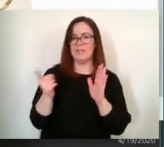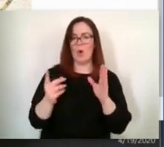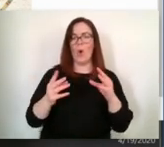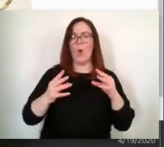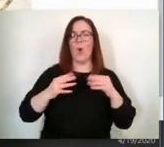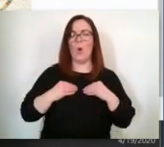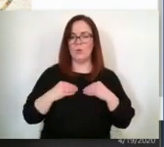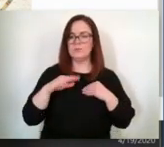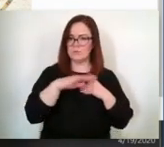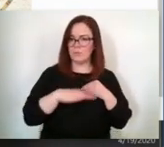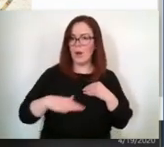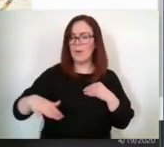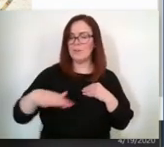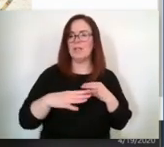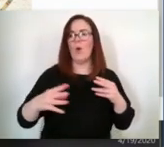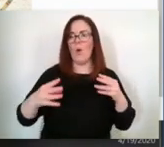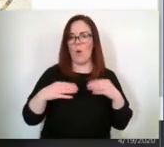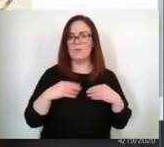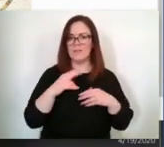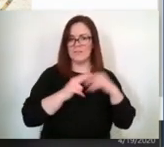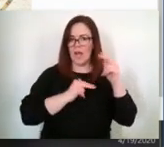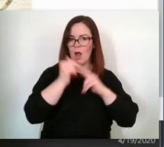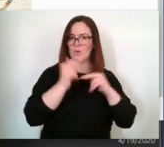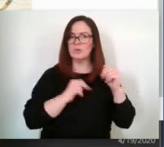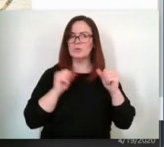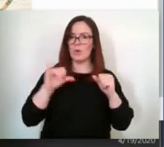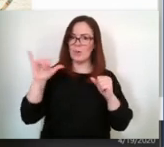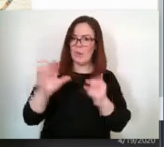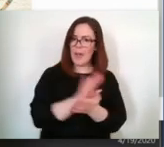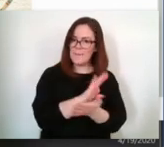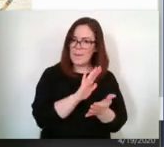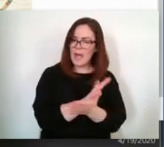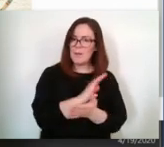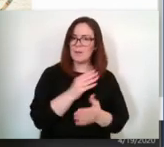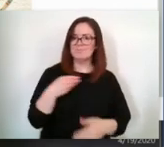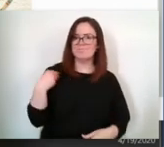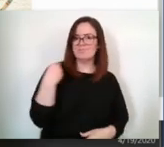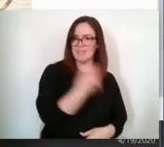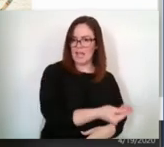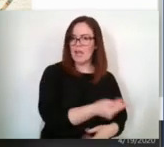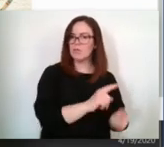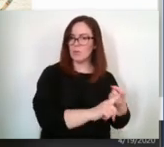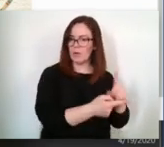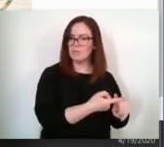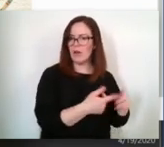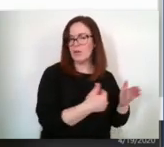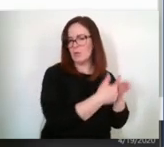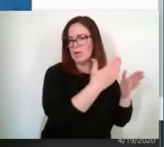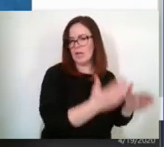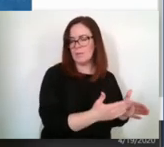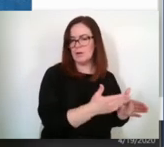owned and all these towers to his neighbor and just left to go be with his family.